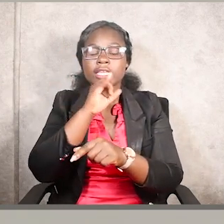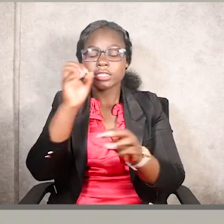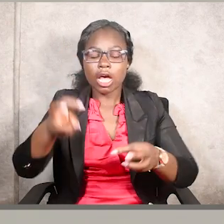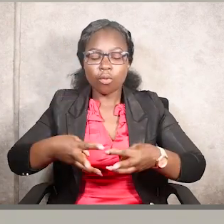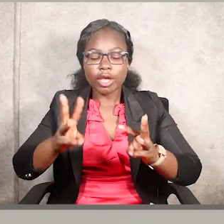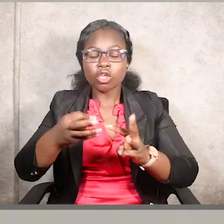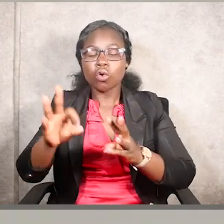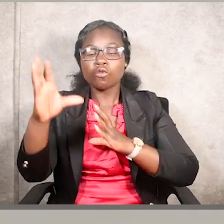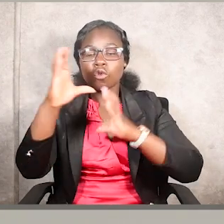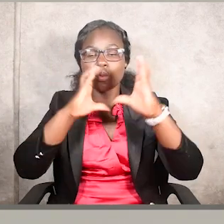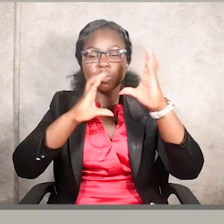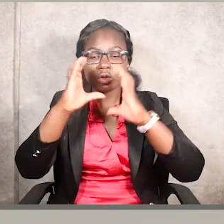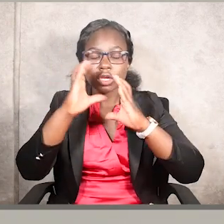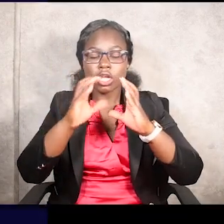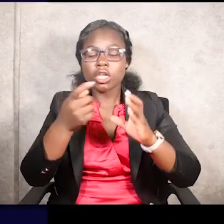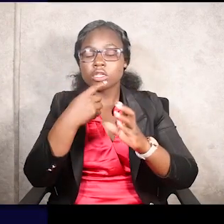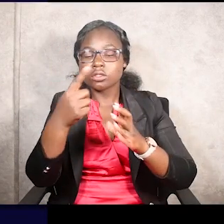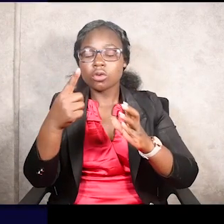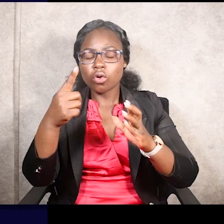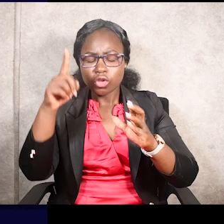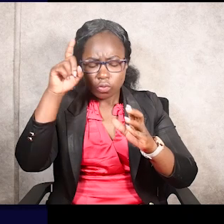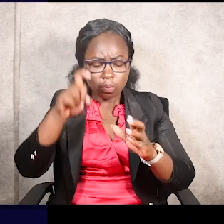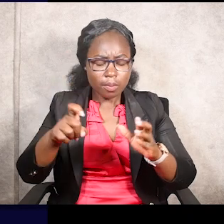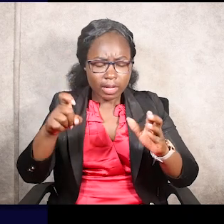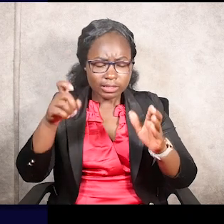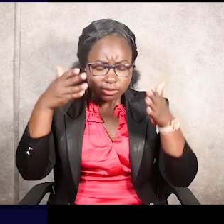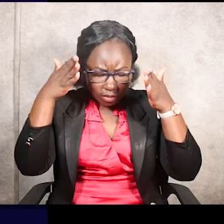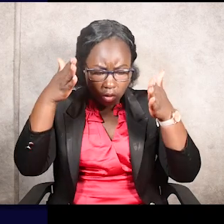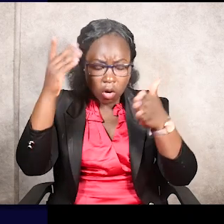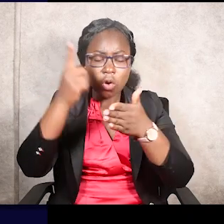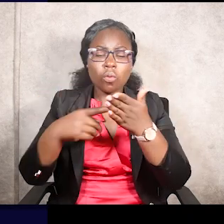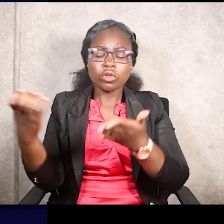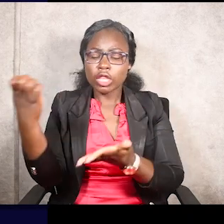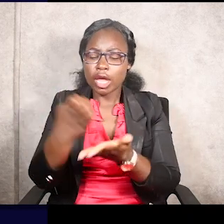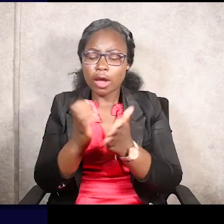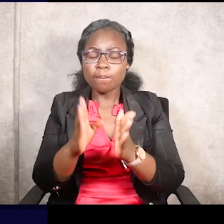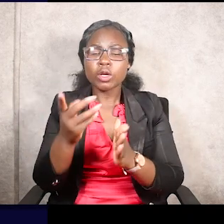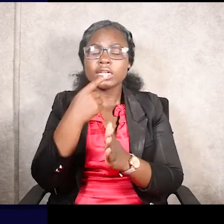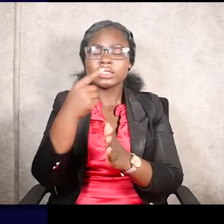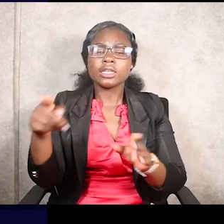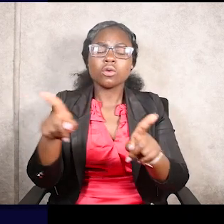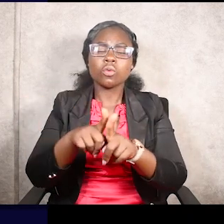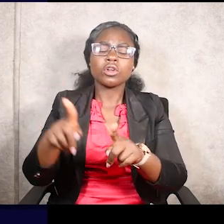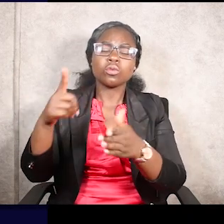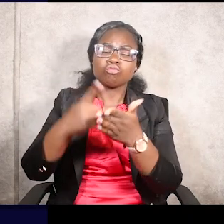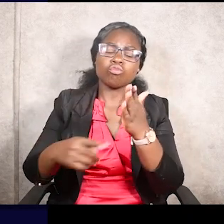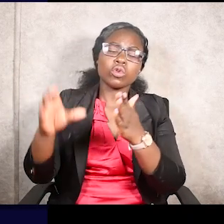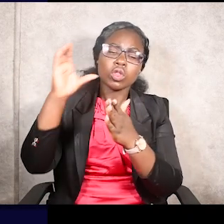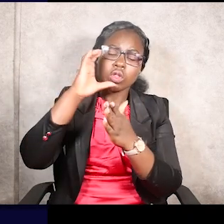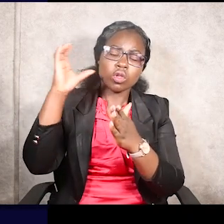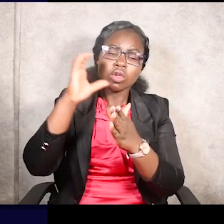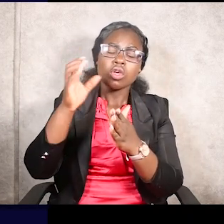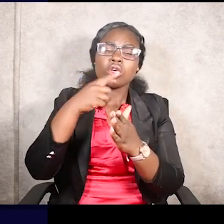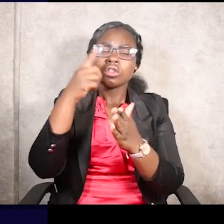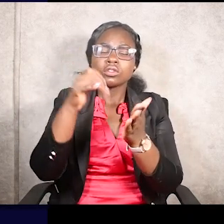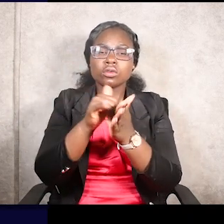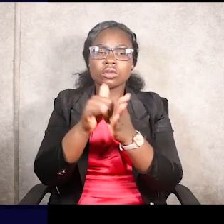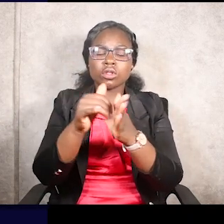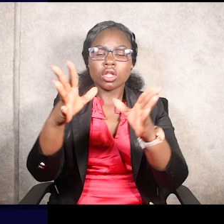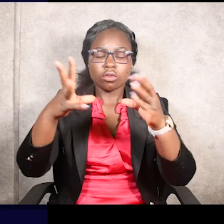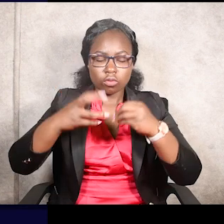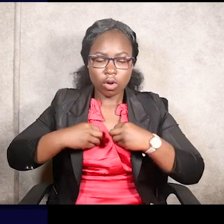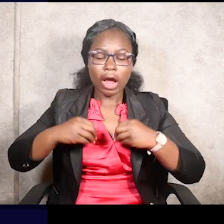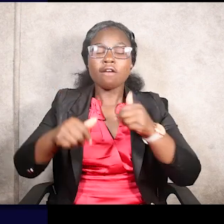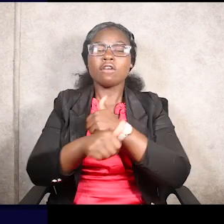of communicating. So you've got to pay attention to what your employees are saying, to what your clients are saying, in order for you to receive